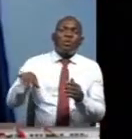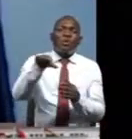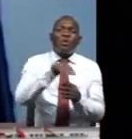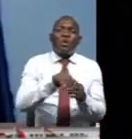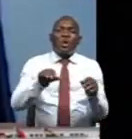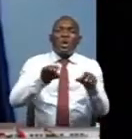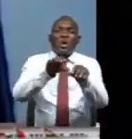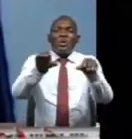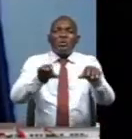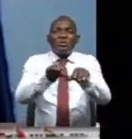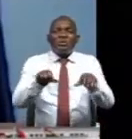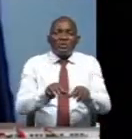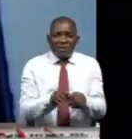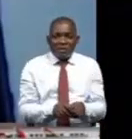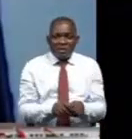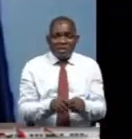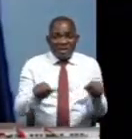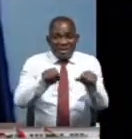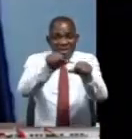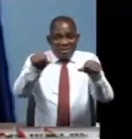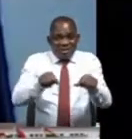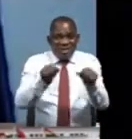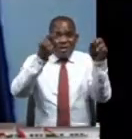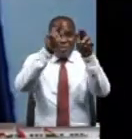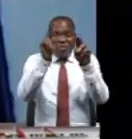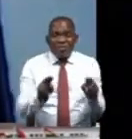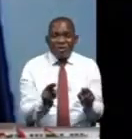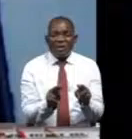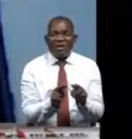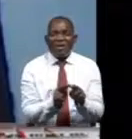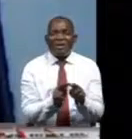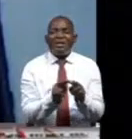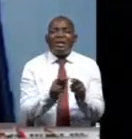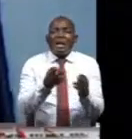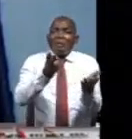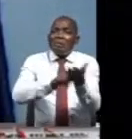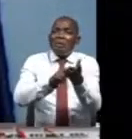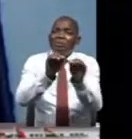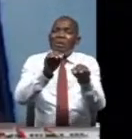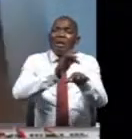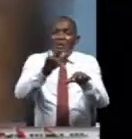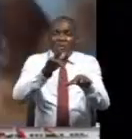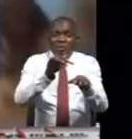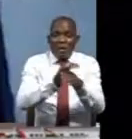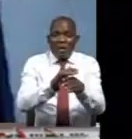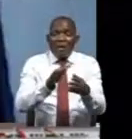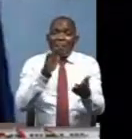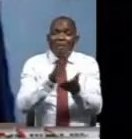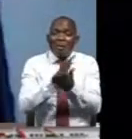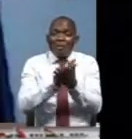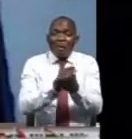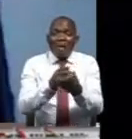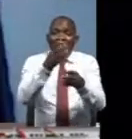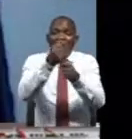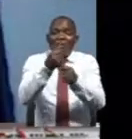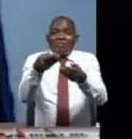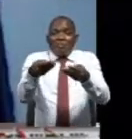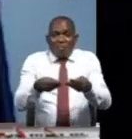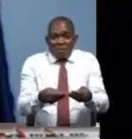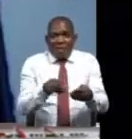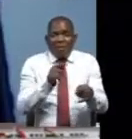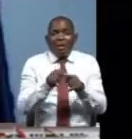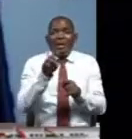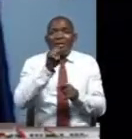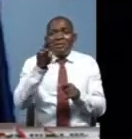constituency, the results not recorded, and yet the summary sheet has been submitted by the